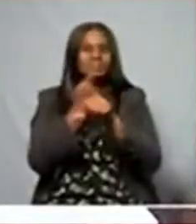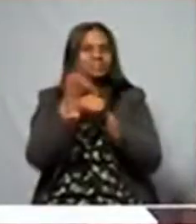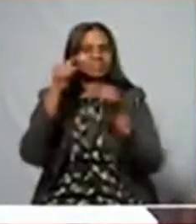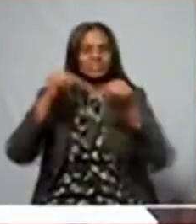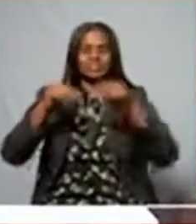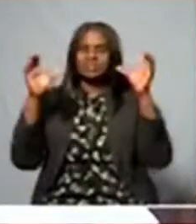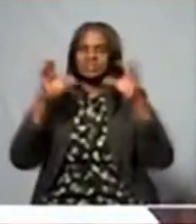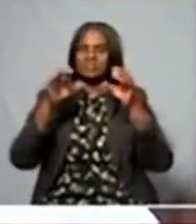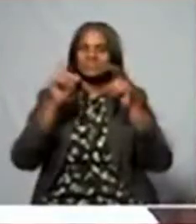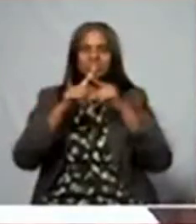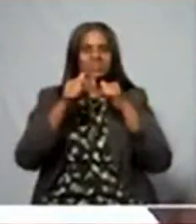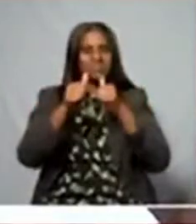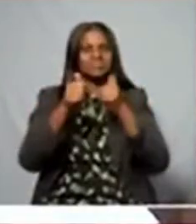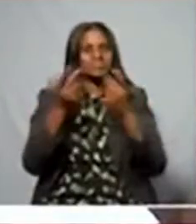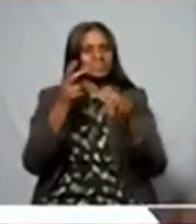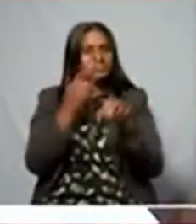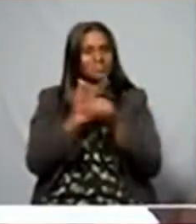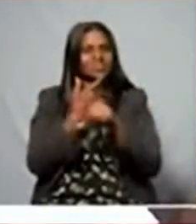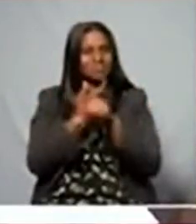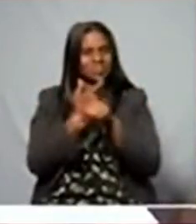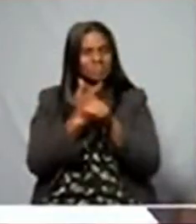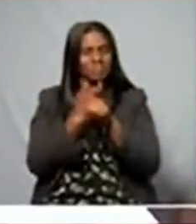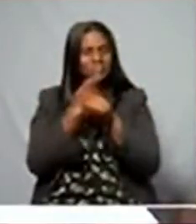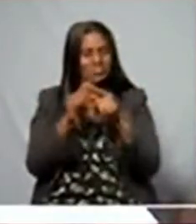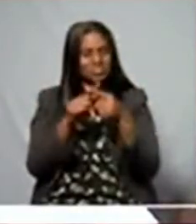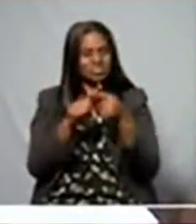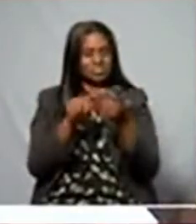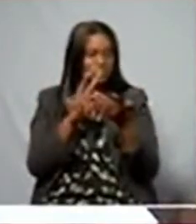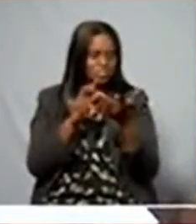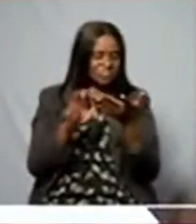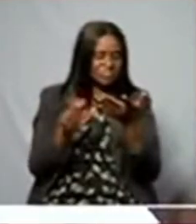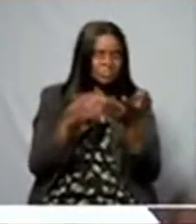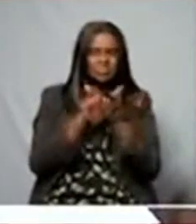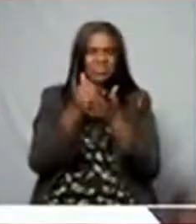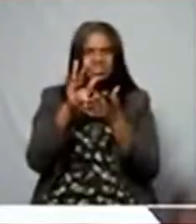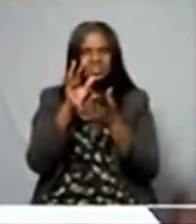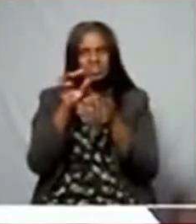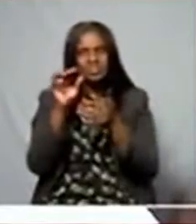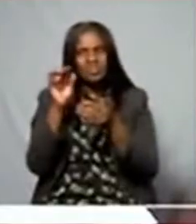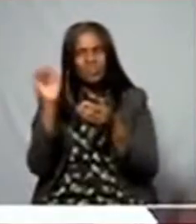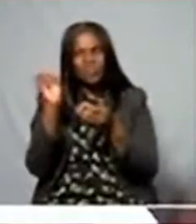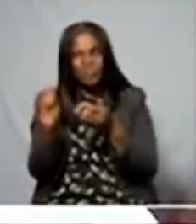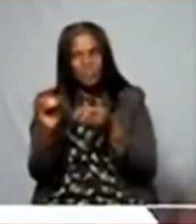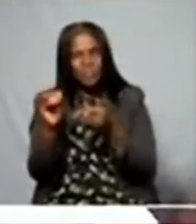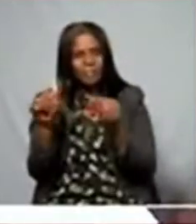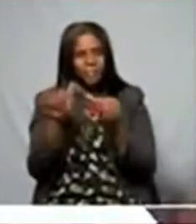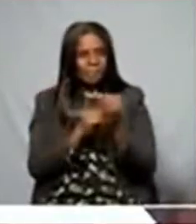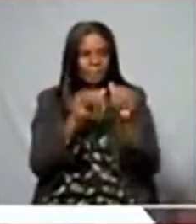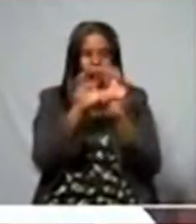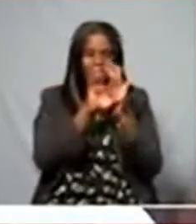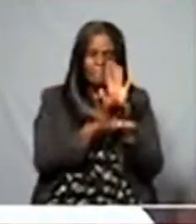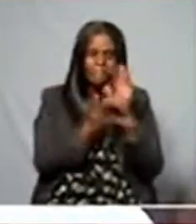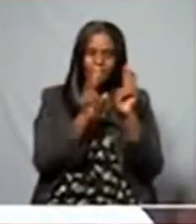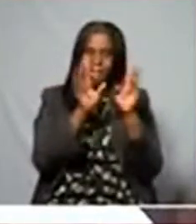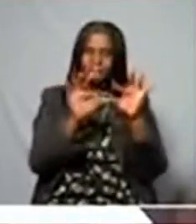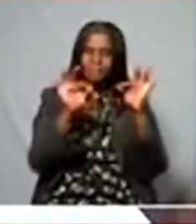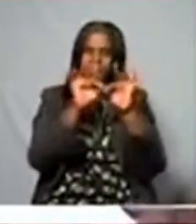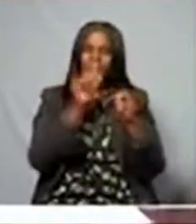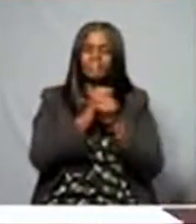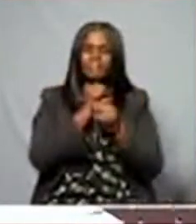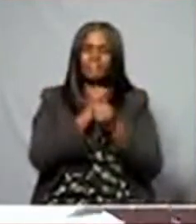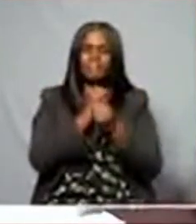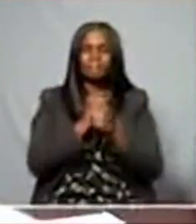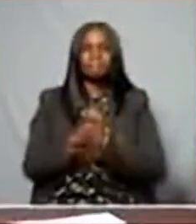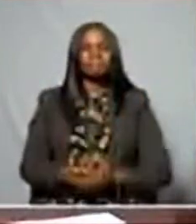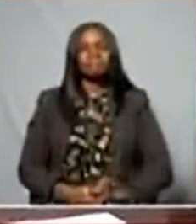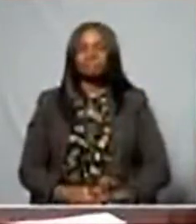committee to deduce how your burning rate was against each code, which is one of our key functions. So